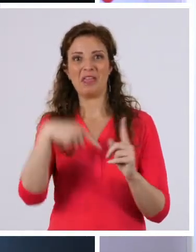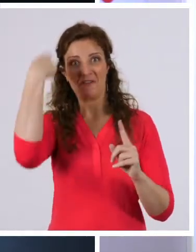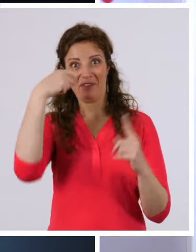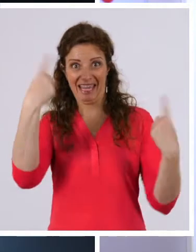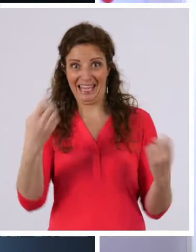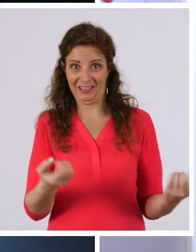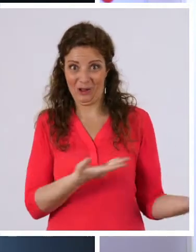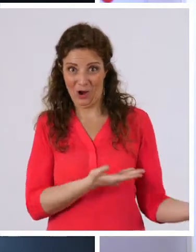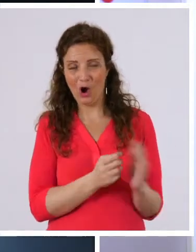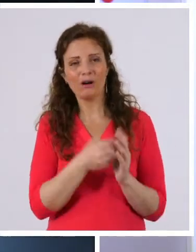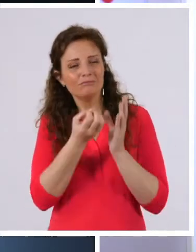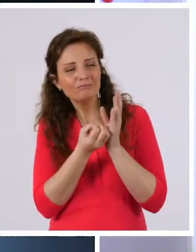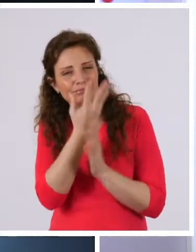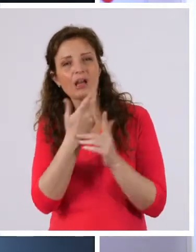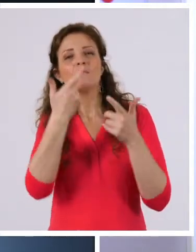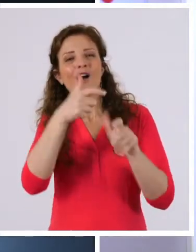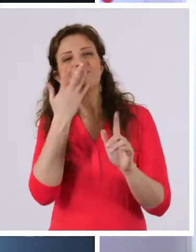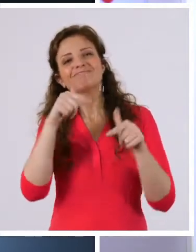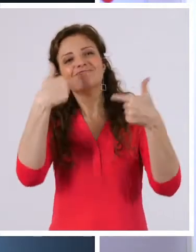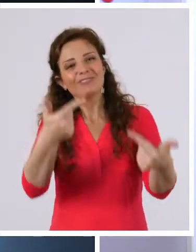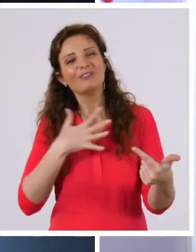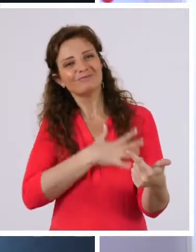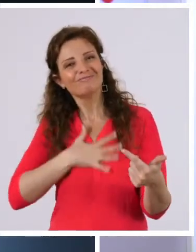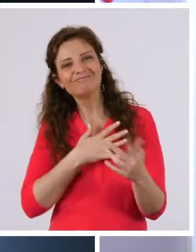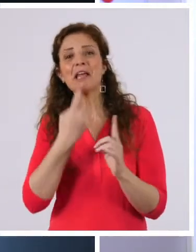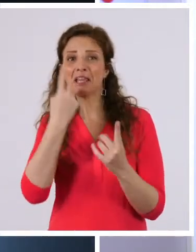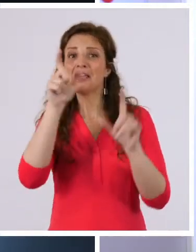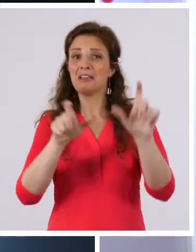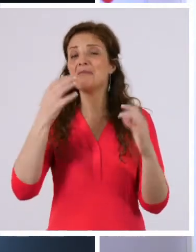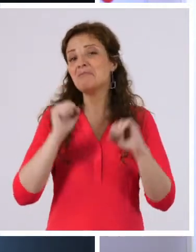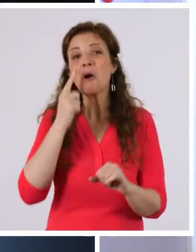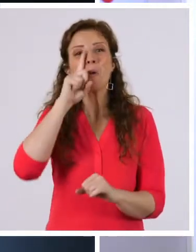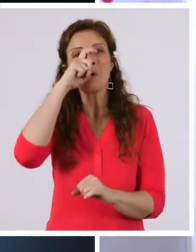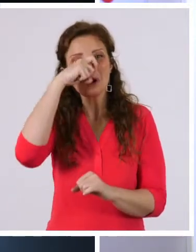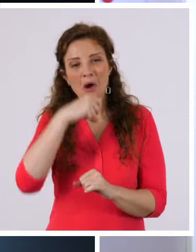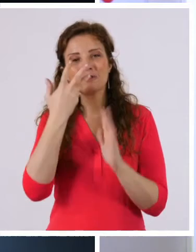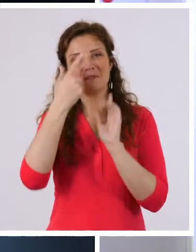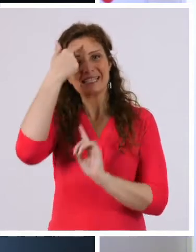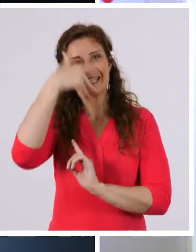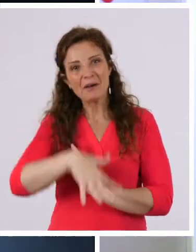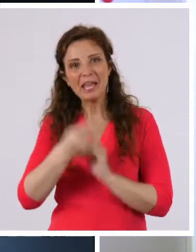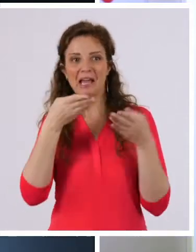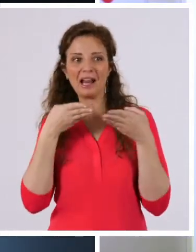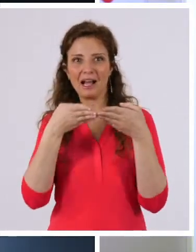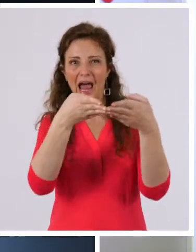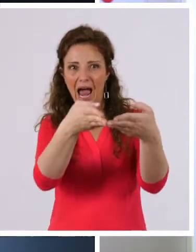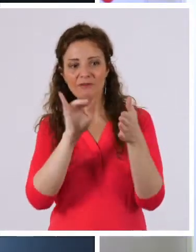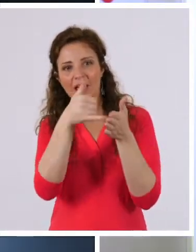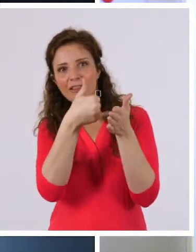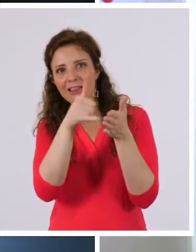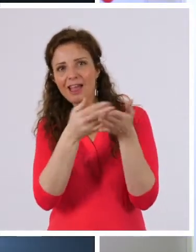why we have produced this video, hoping also to please those of you who wish to know more about this ship and its features.